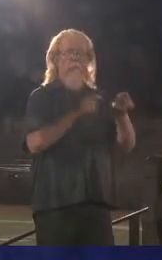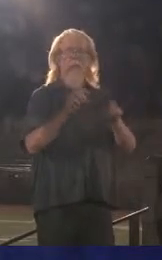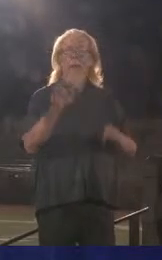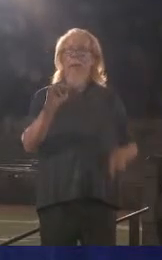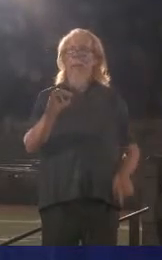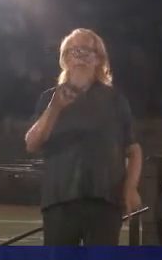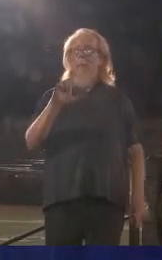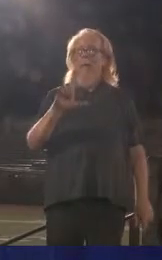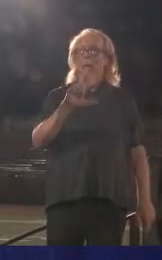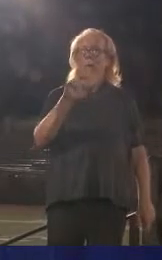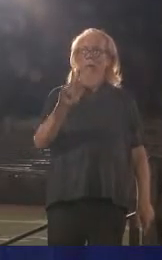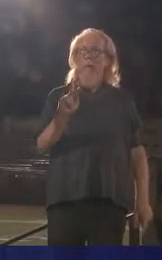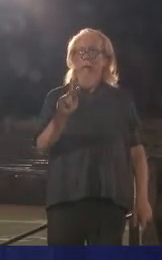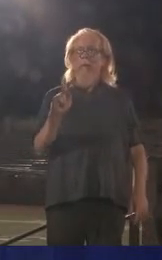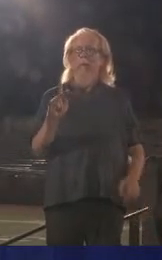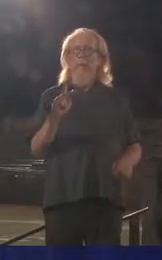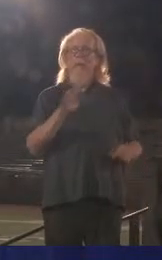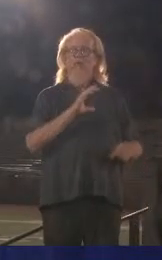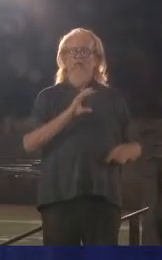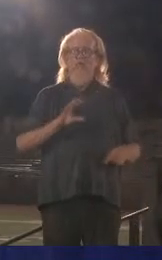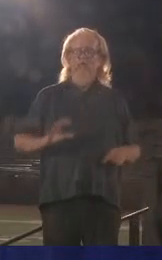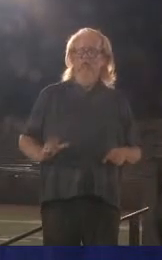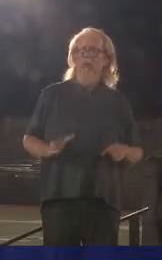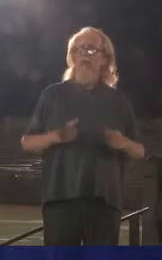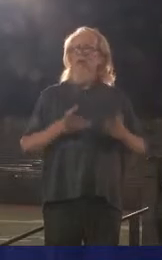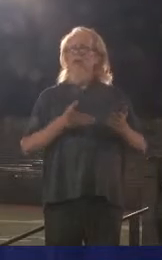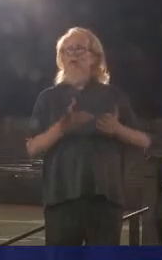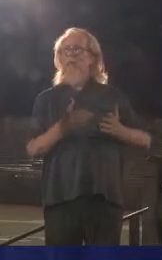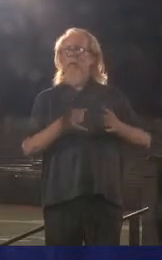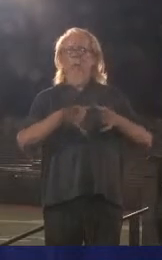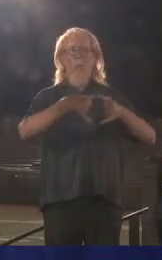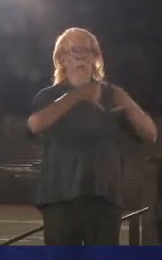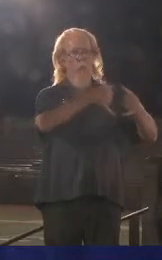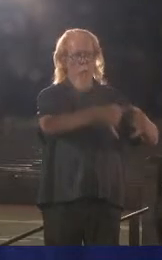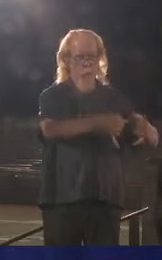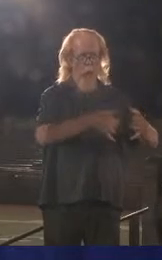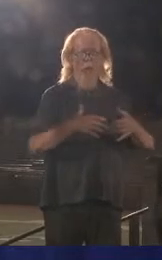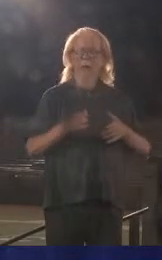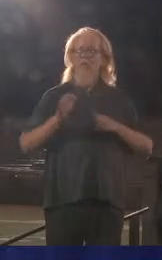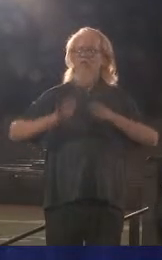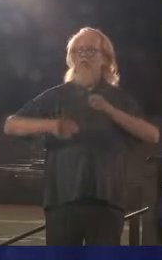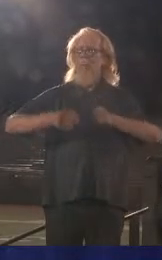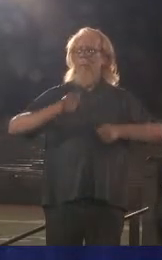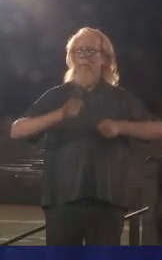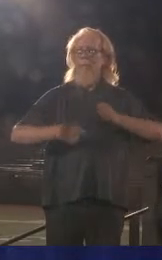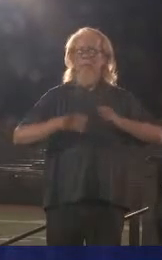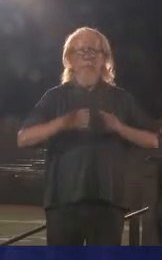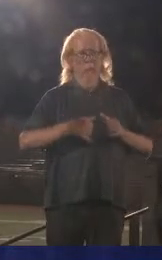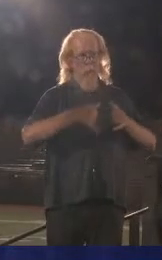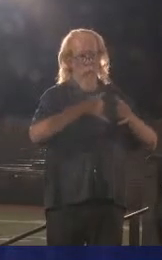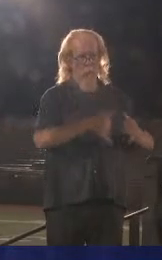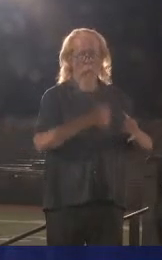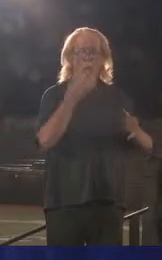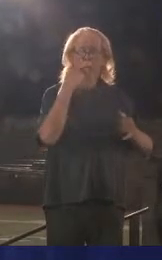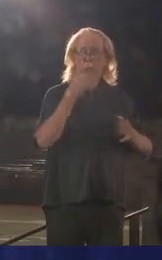King Service Guild Christian Service Award and Drum Major Award for her service and dedication to the